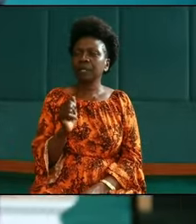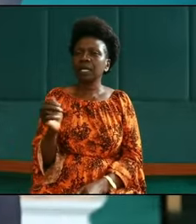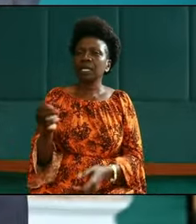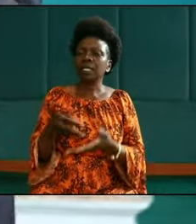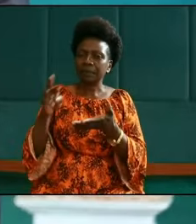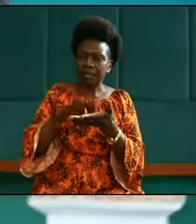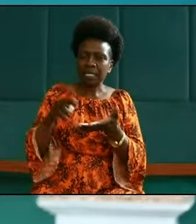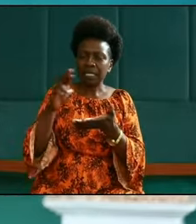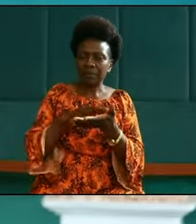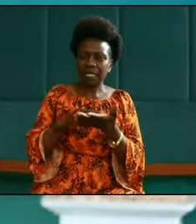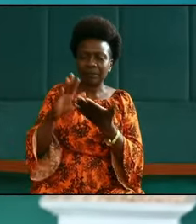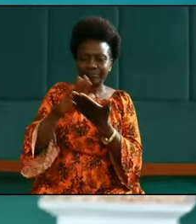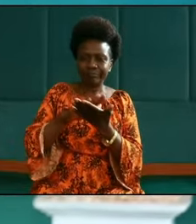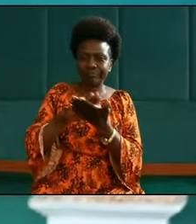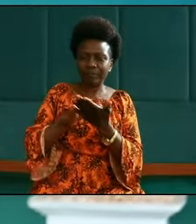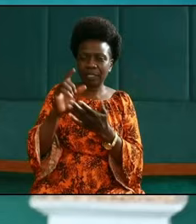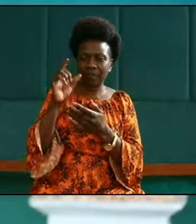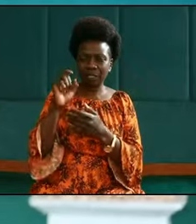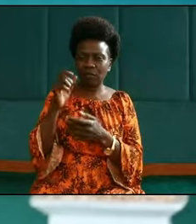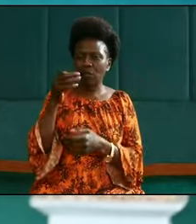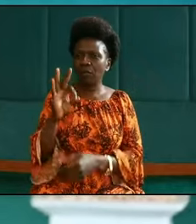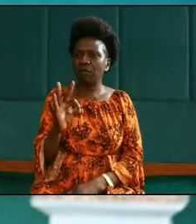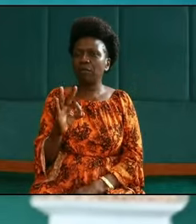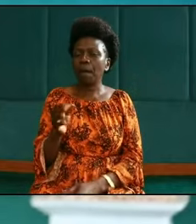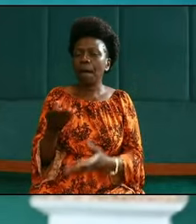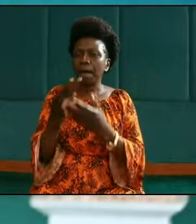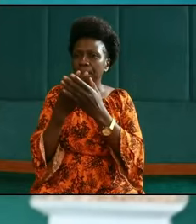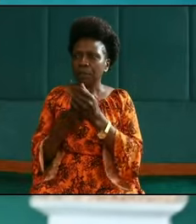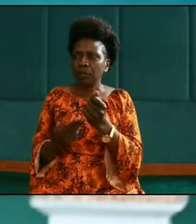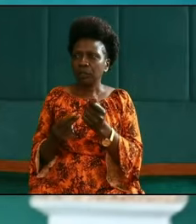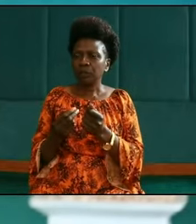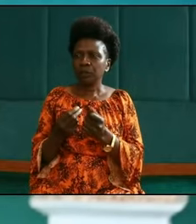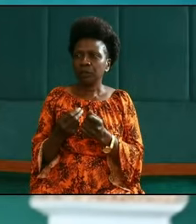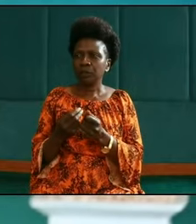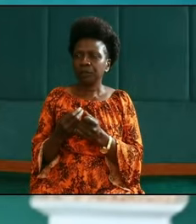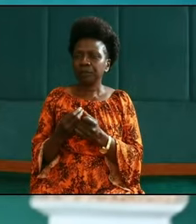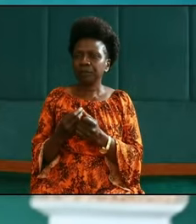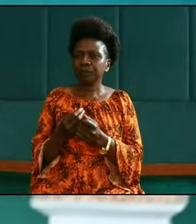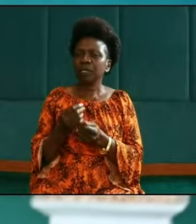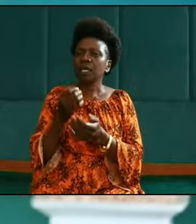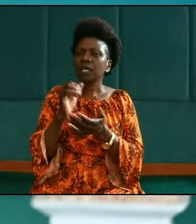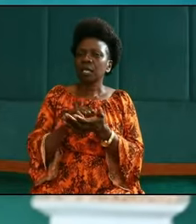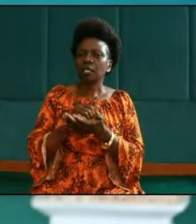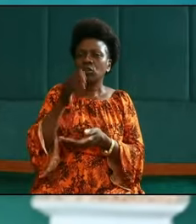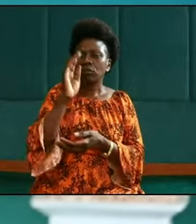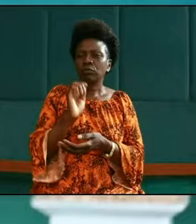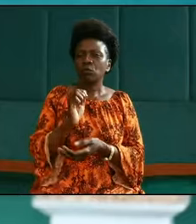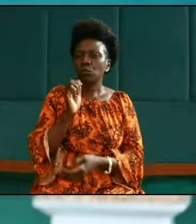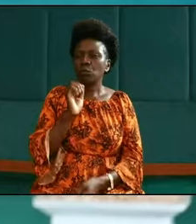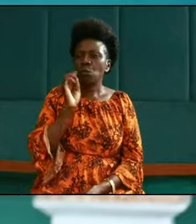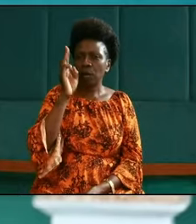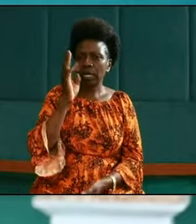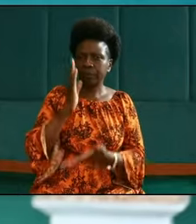repeatedly painting this picture of both warning that God would